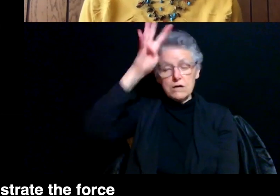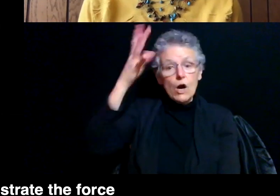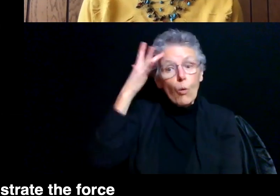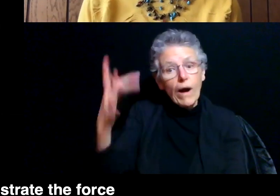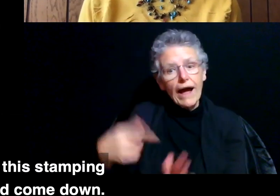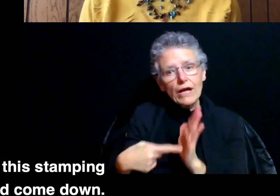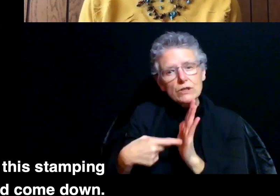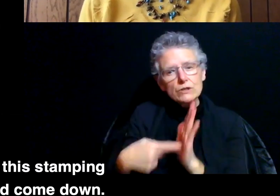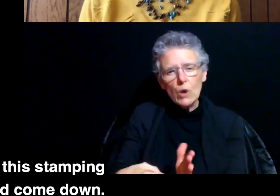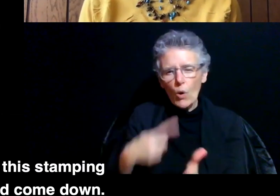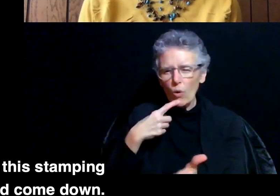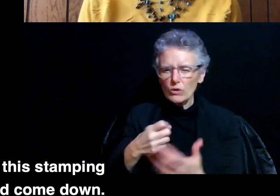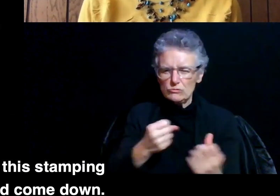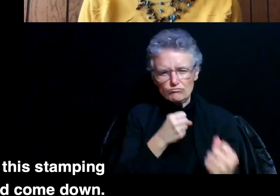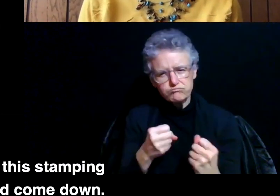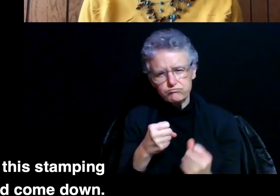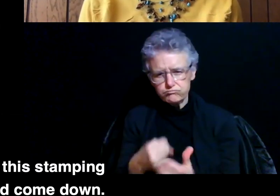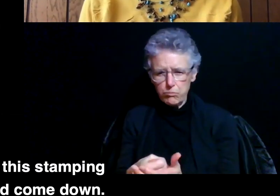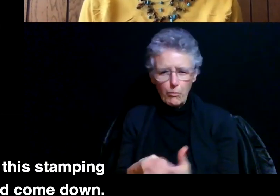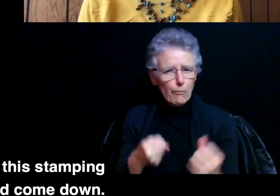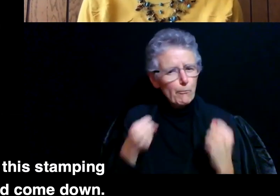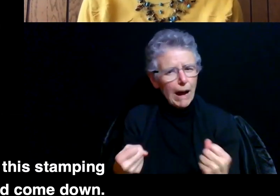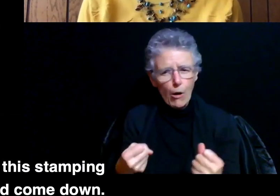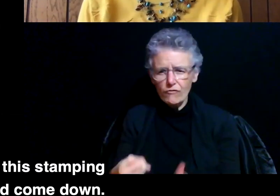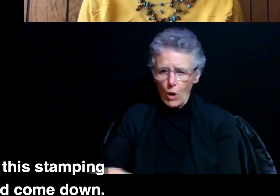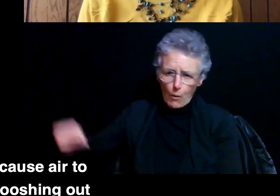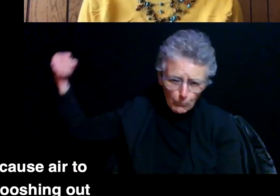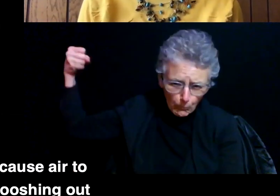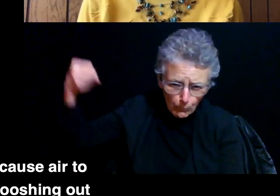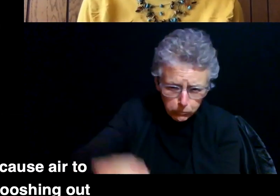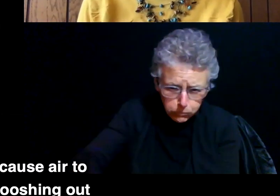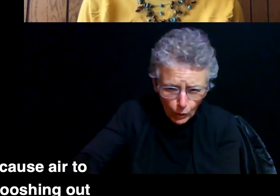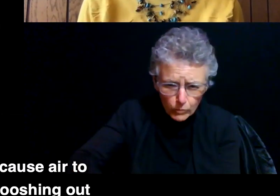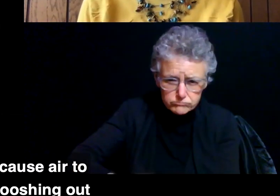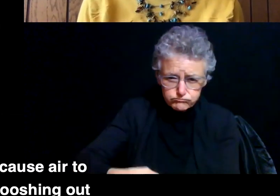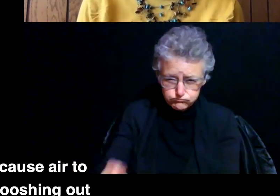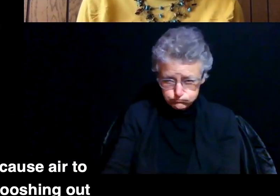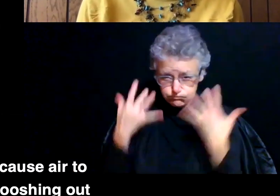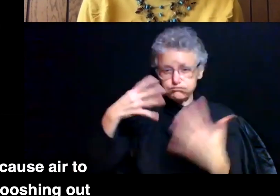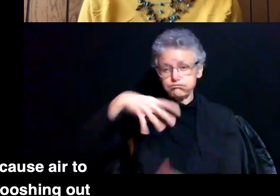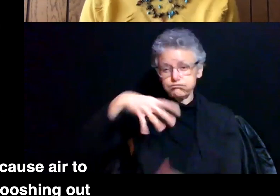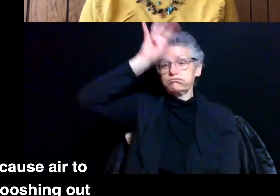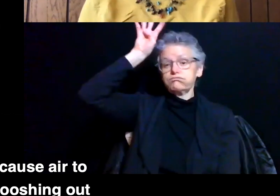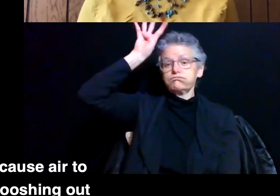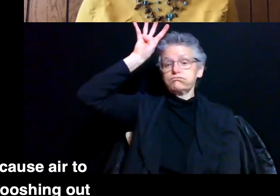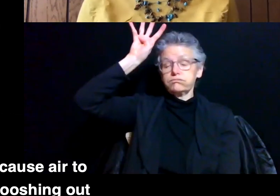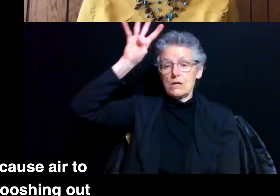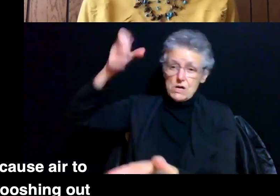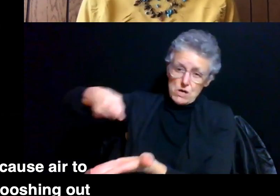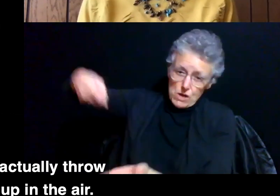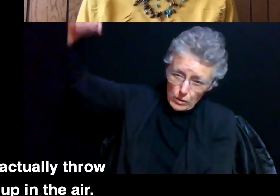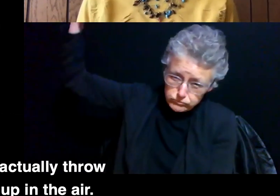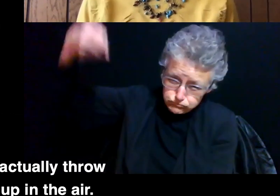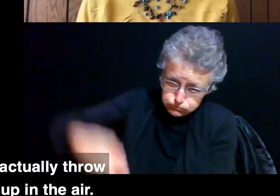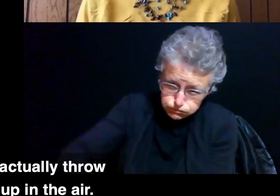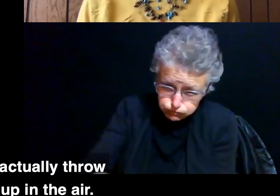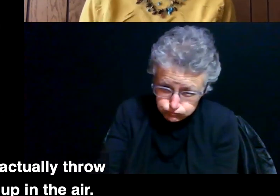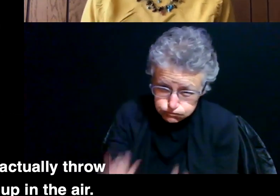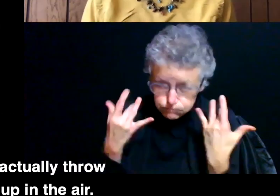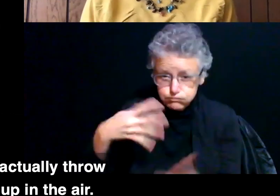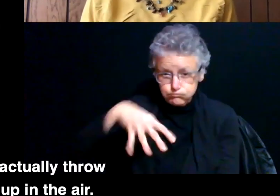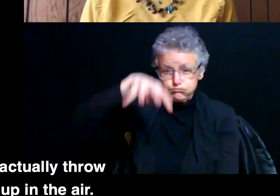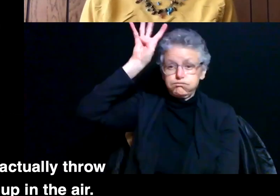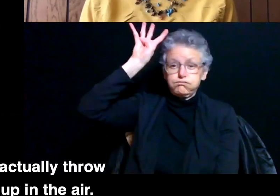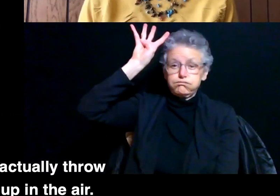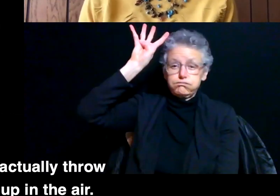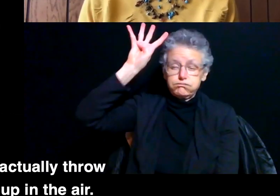illustrate the force with which this stamping press would come down. It would cause air to come whooshing out and would actually